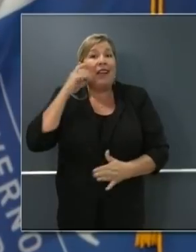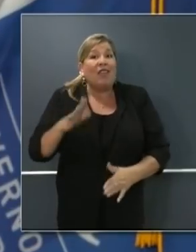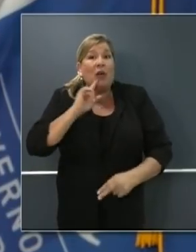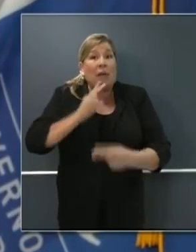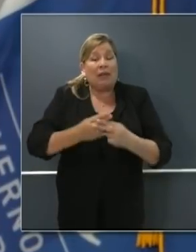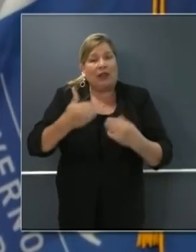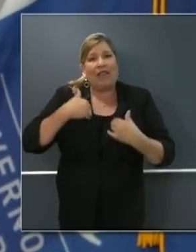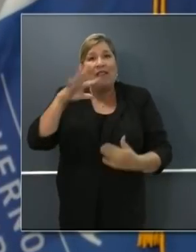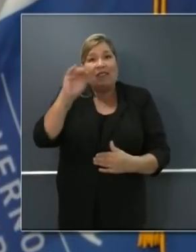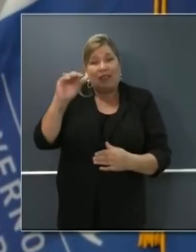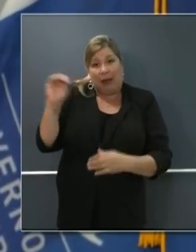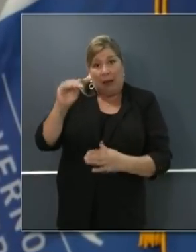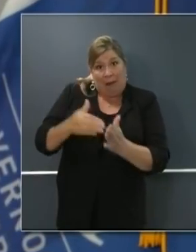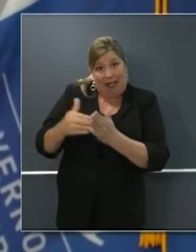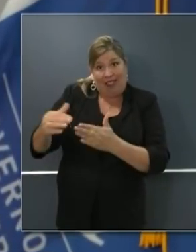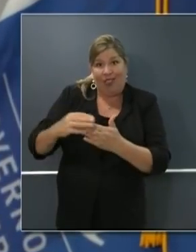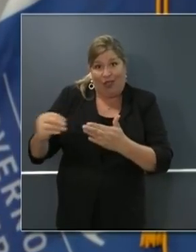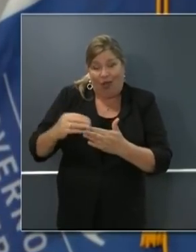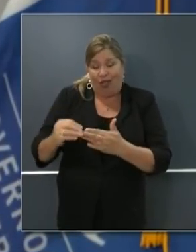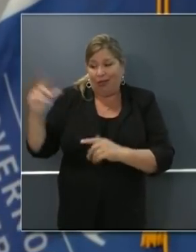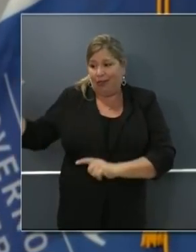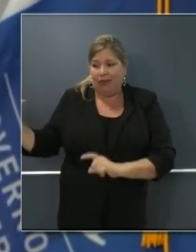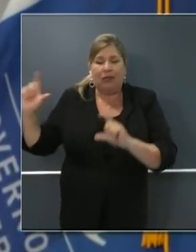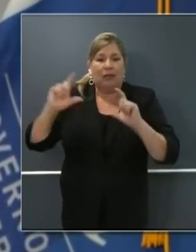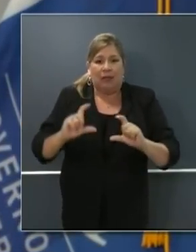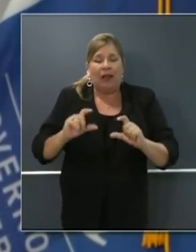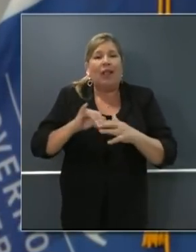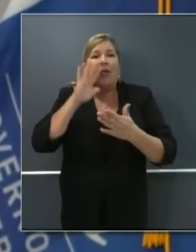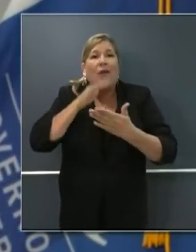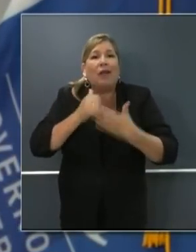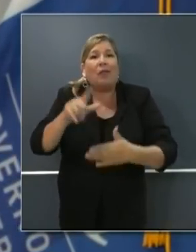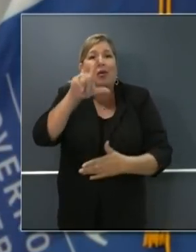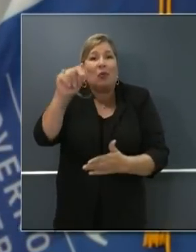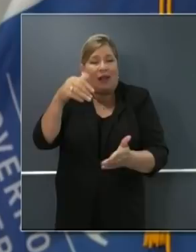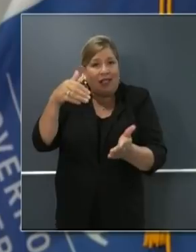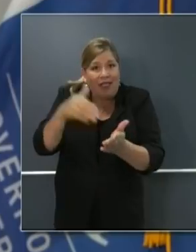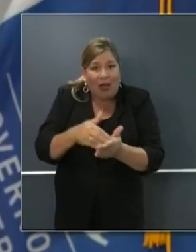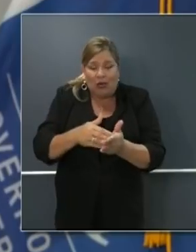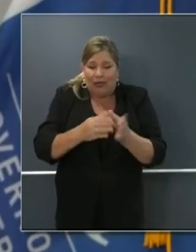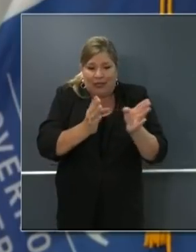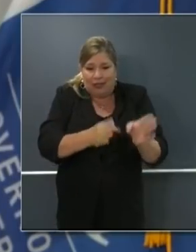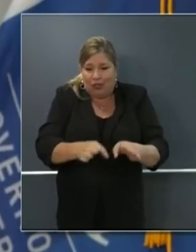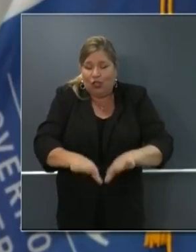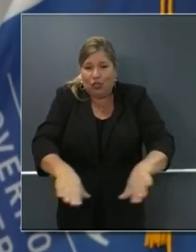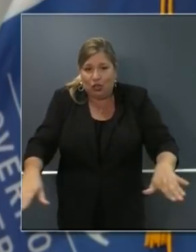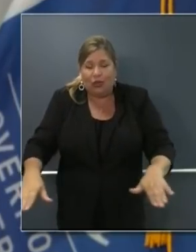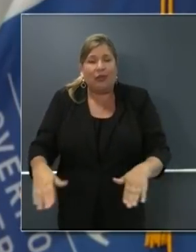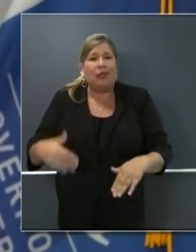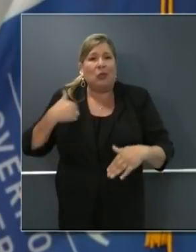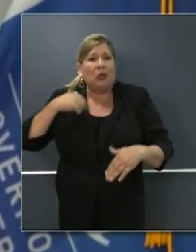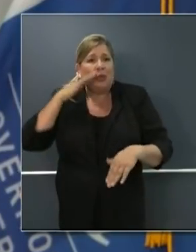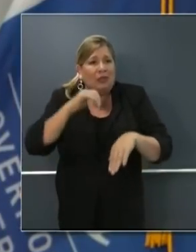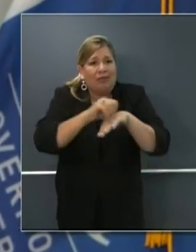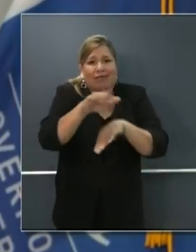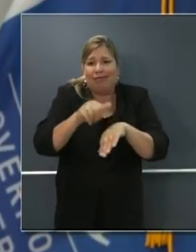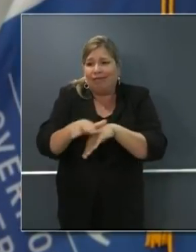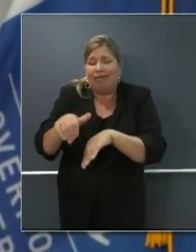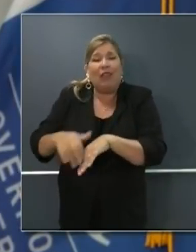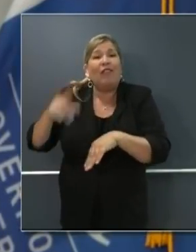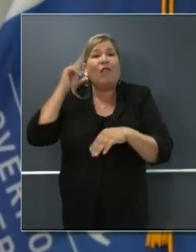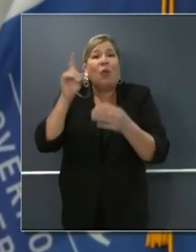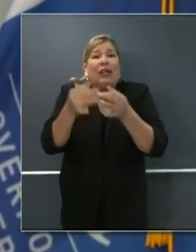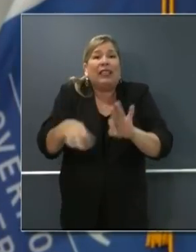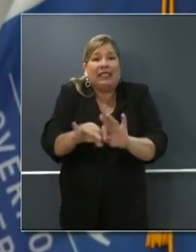going to service 20,000 individuals in accessing child care subsidies across our state is rolling out. It's for those essential workers,